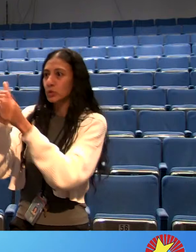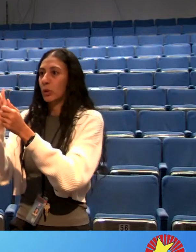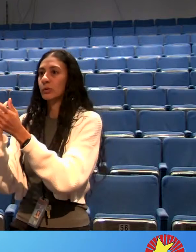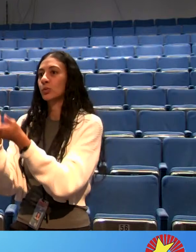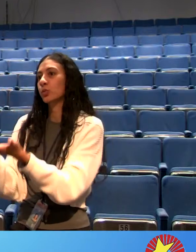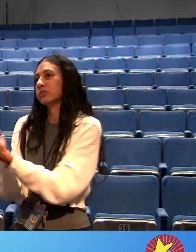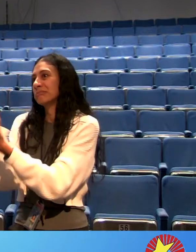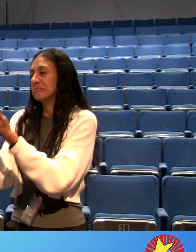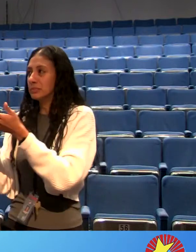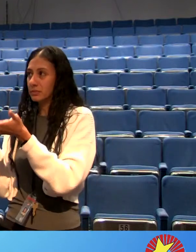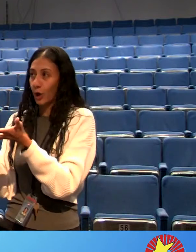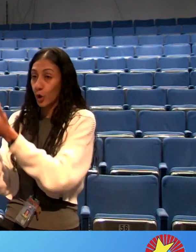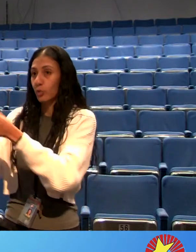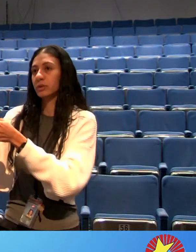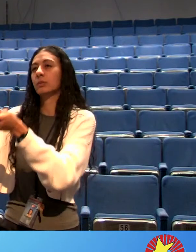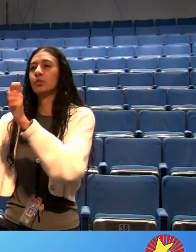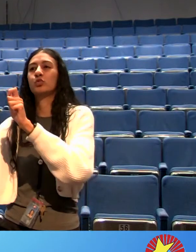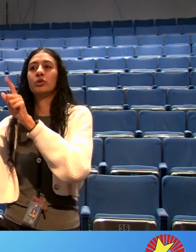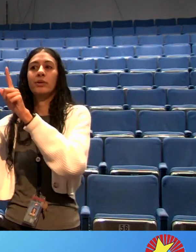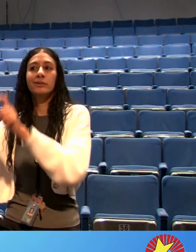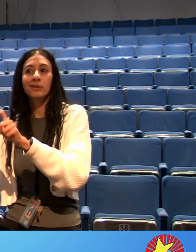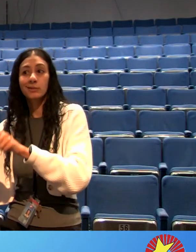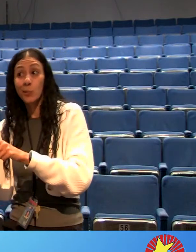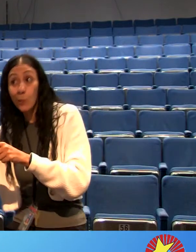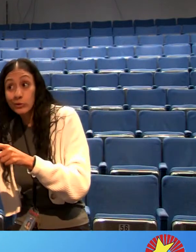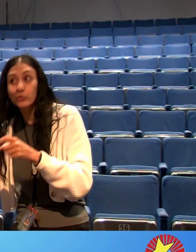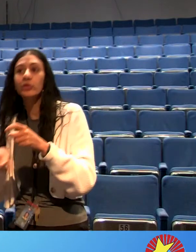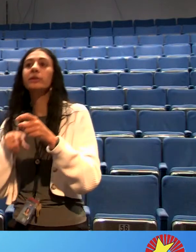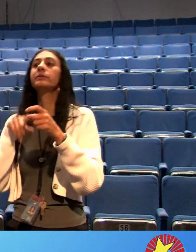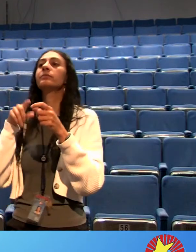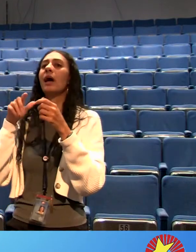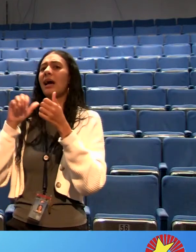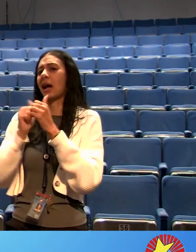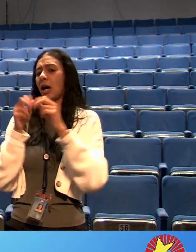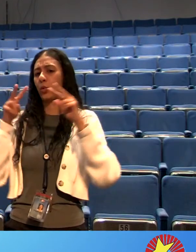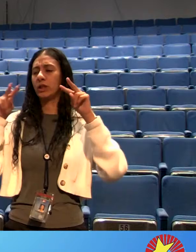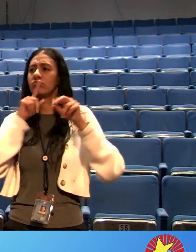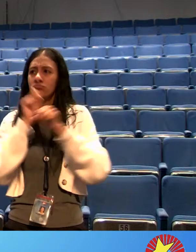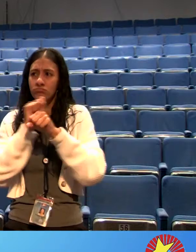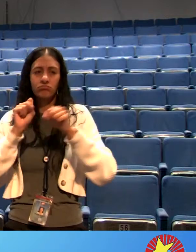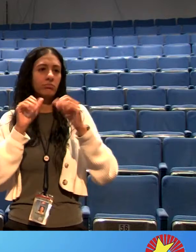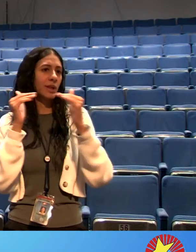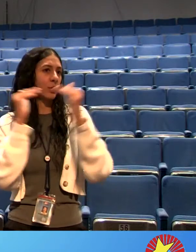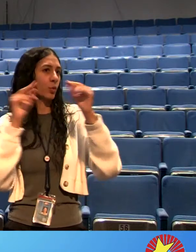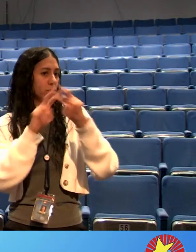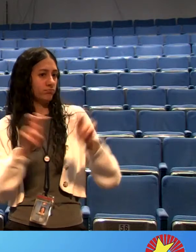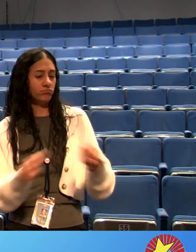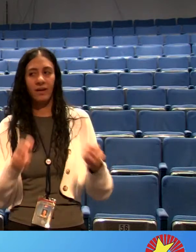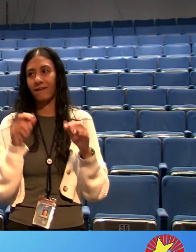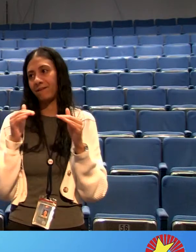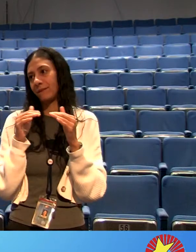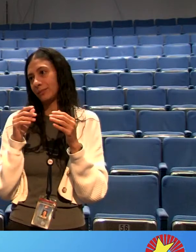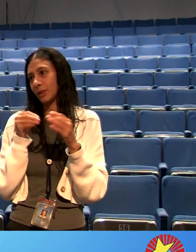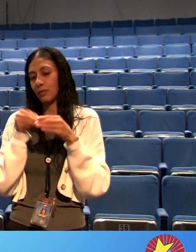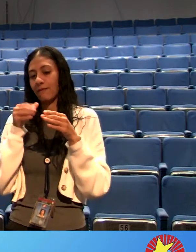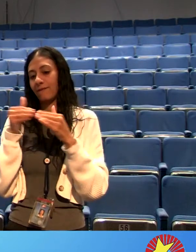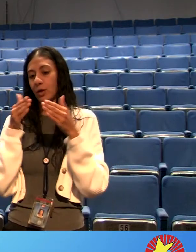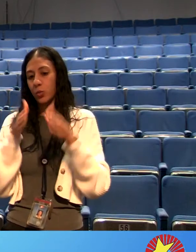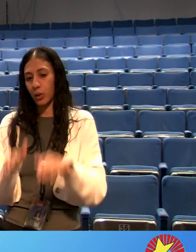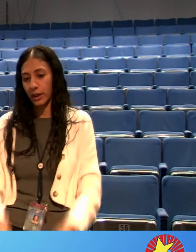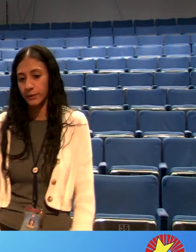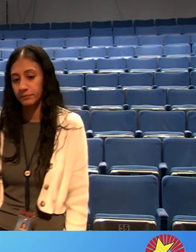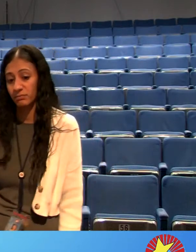when taking these state assessments. So we are actively working together to improve outcomes, to make it more